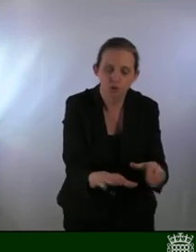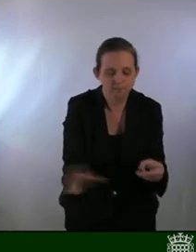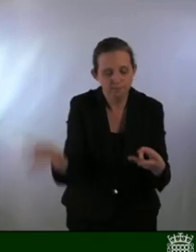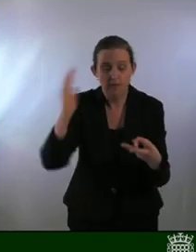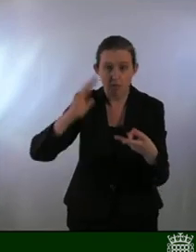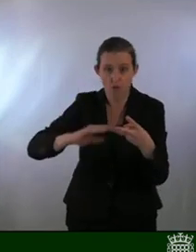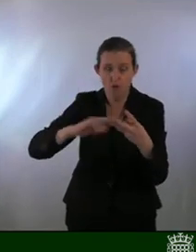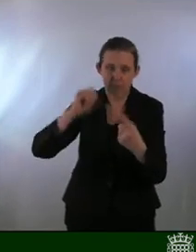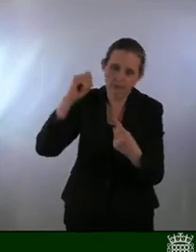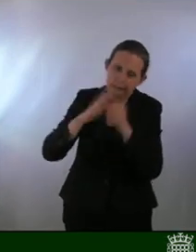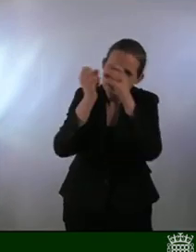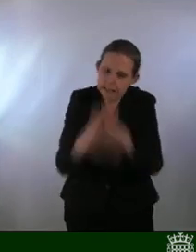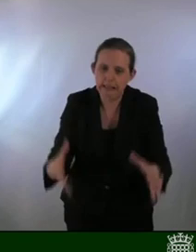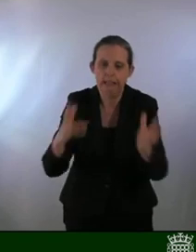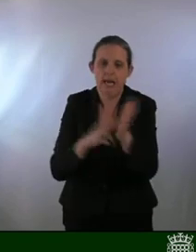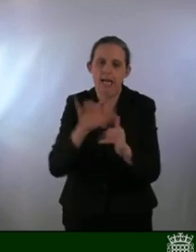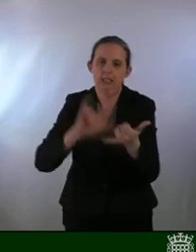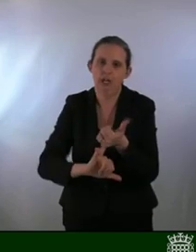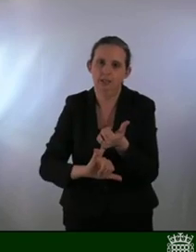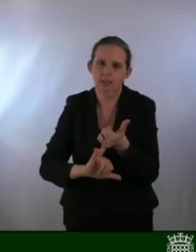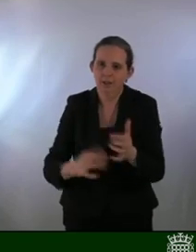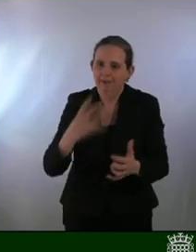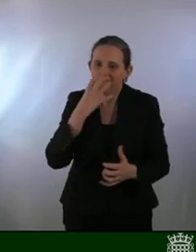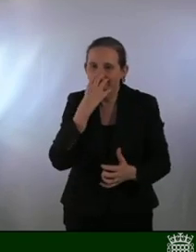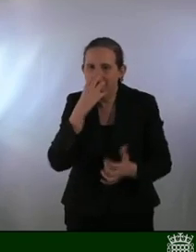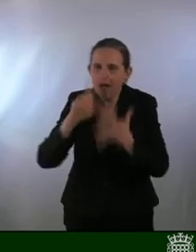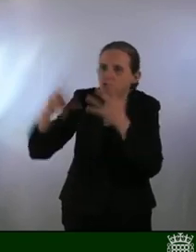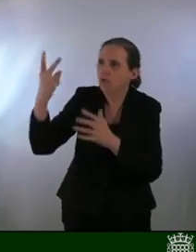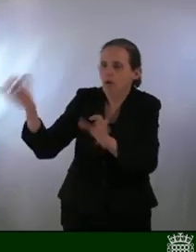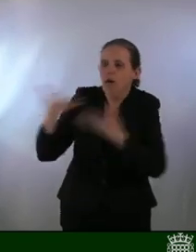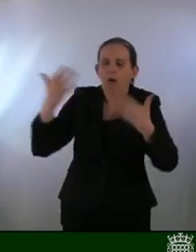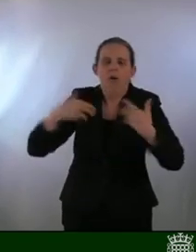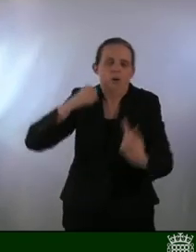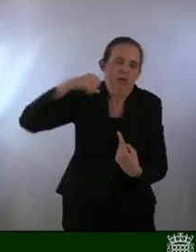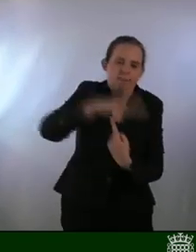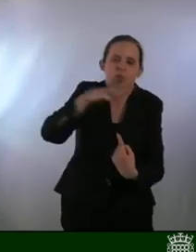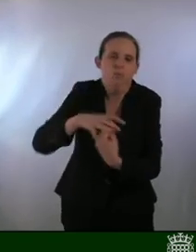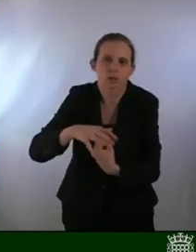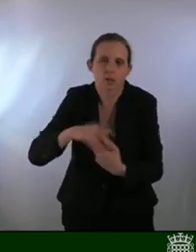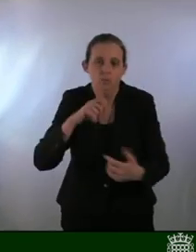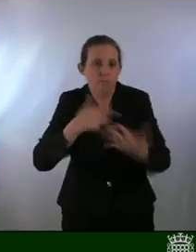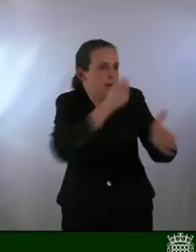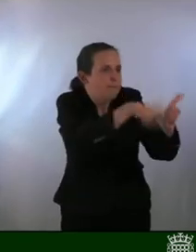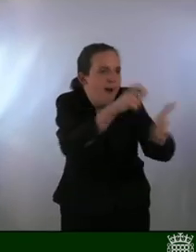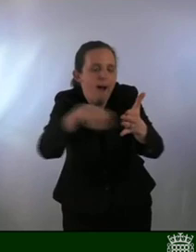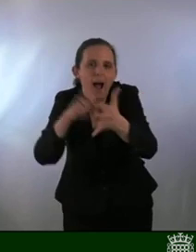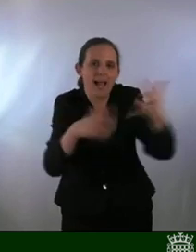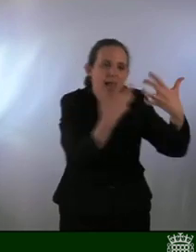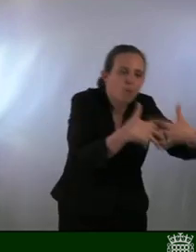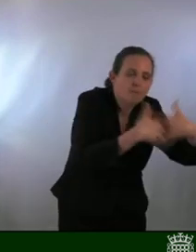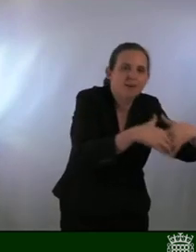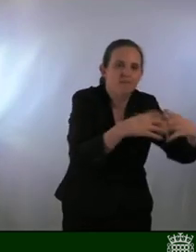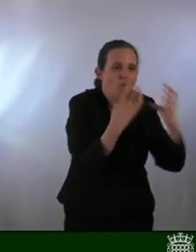NHS. Ventilation is mission critical to treating this disease, and we've been buying up ventilation equipment since the start